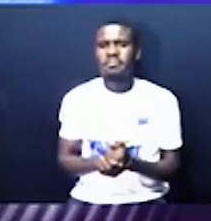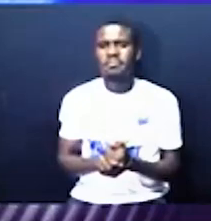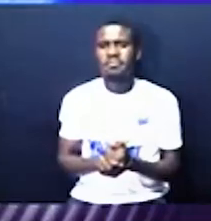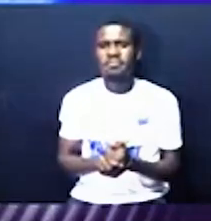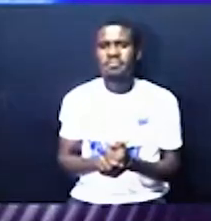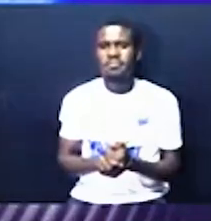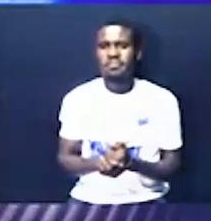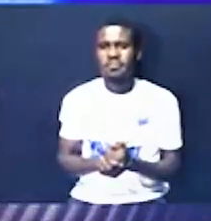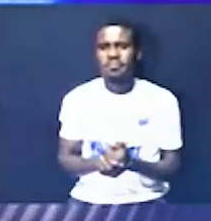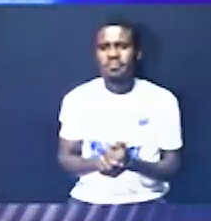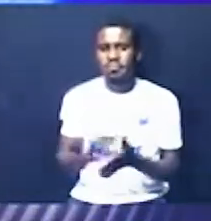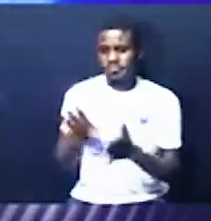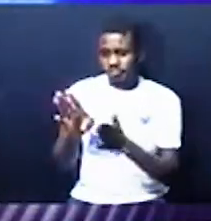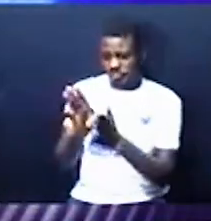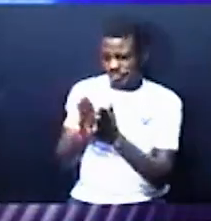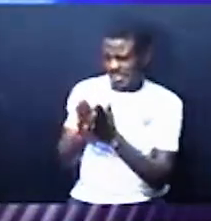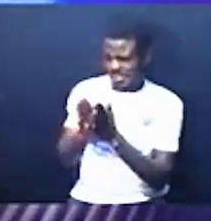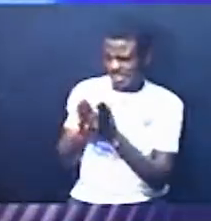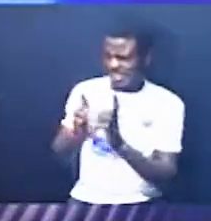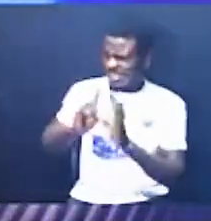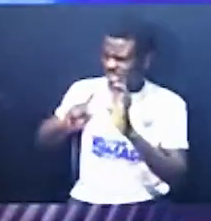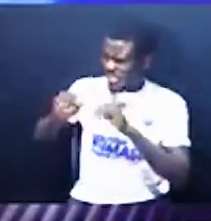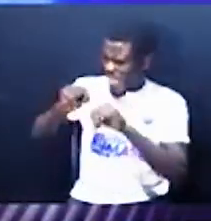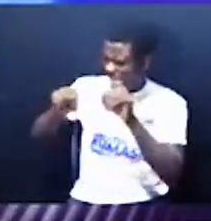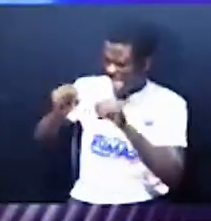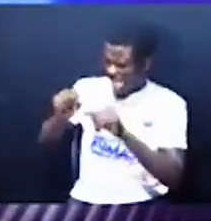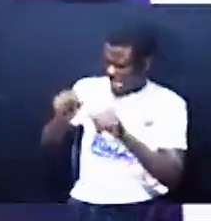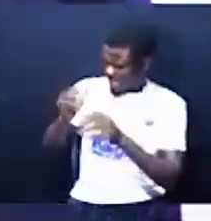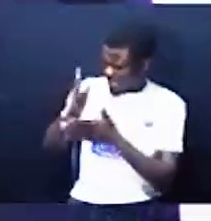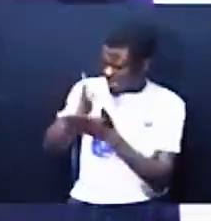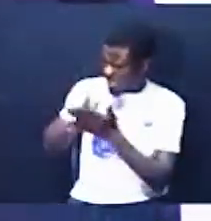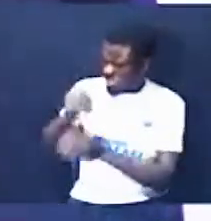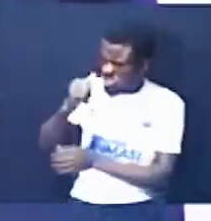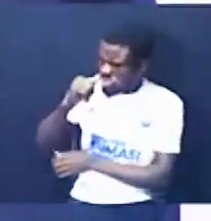the Bible speaks about a certain woman.